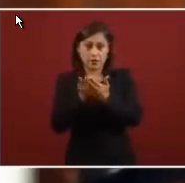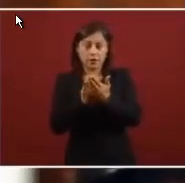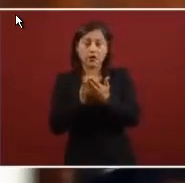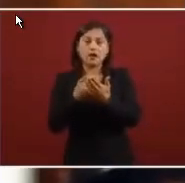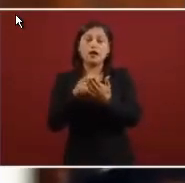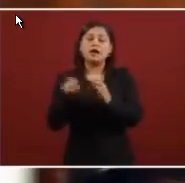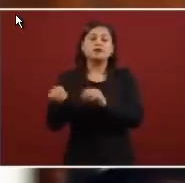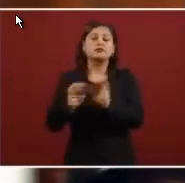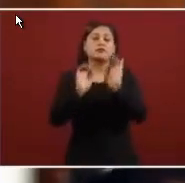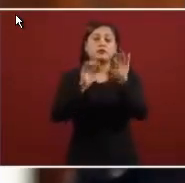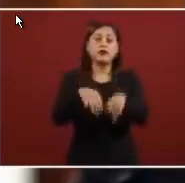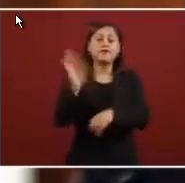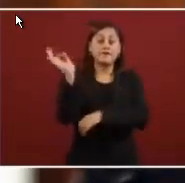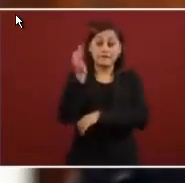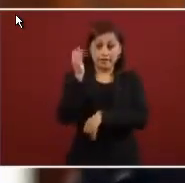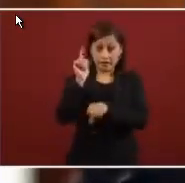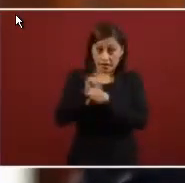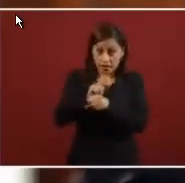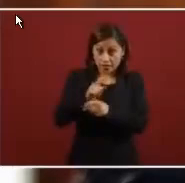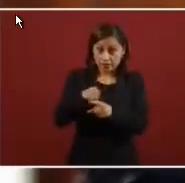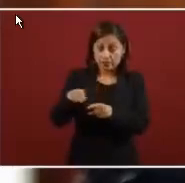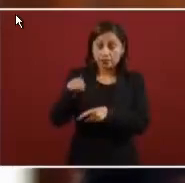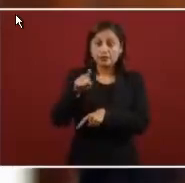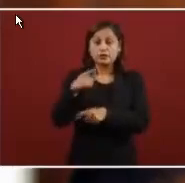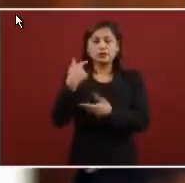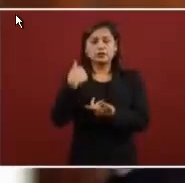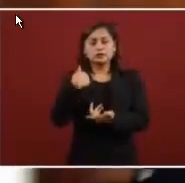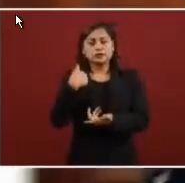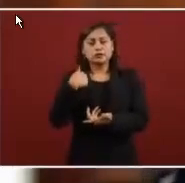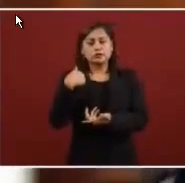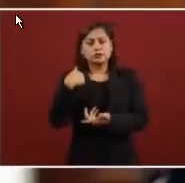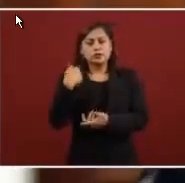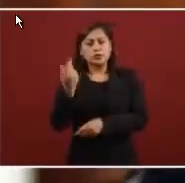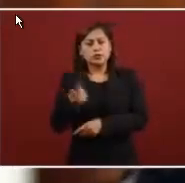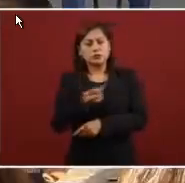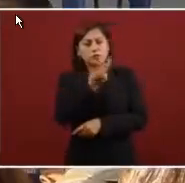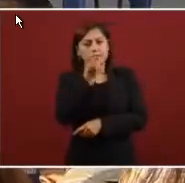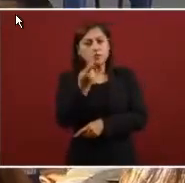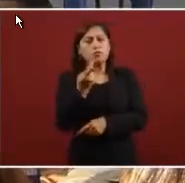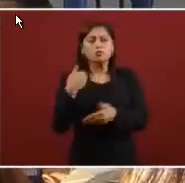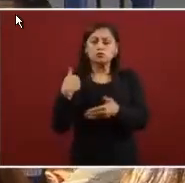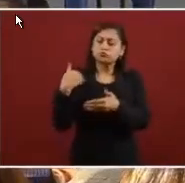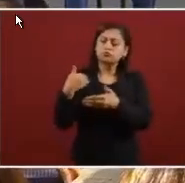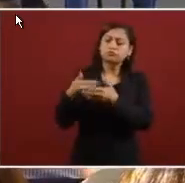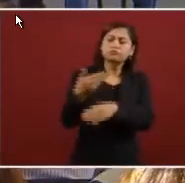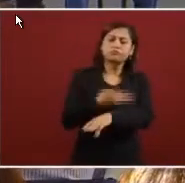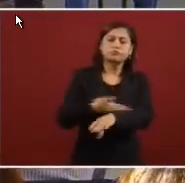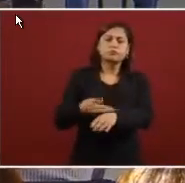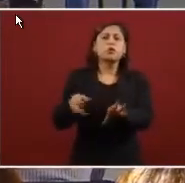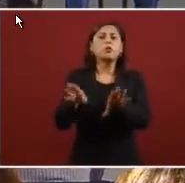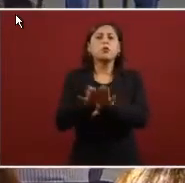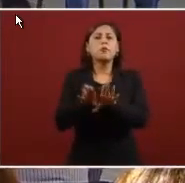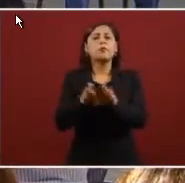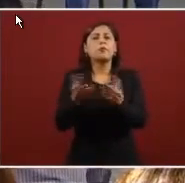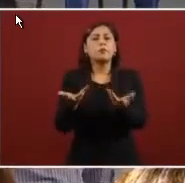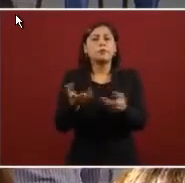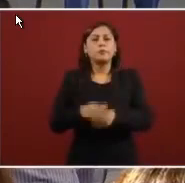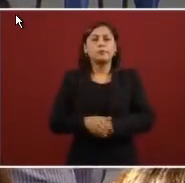teachers. We ask about this federalization.